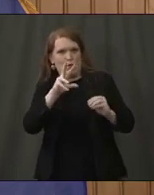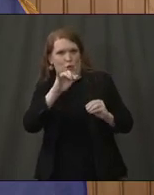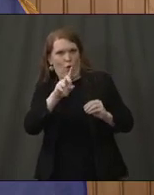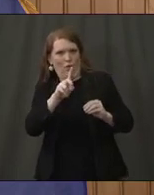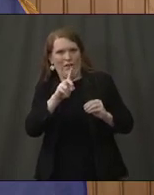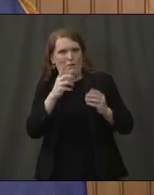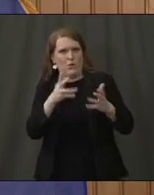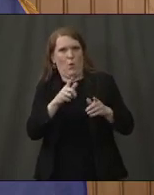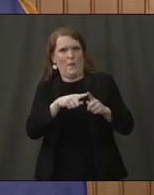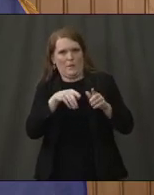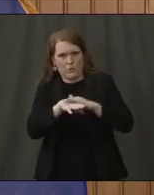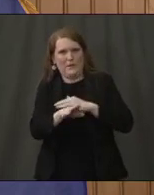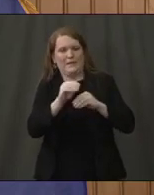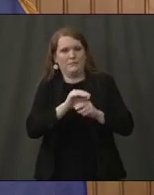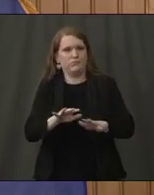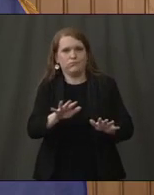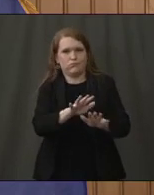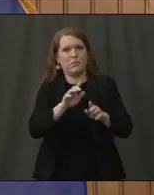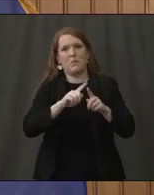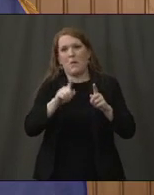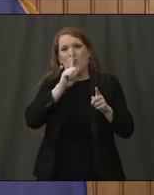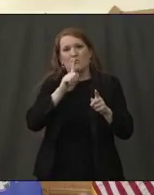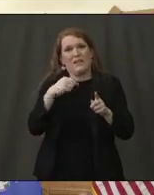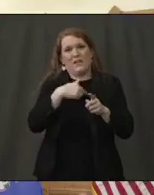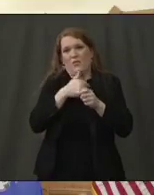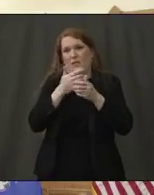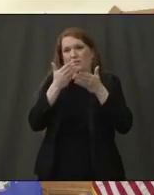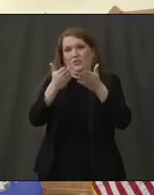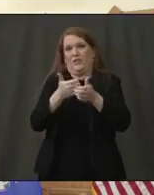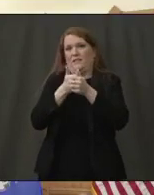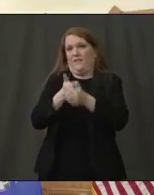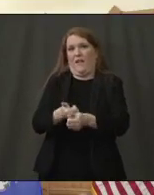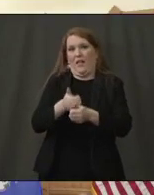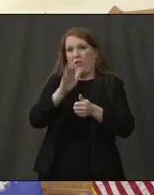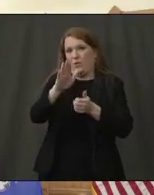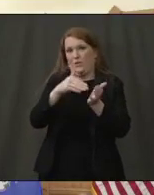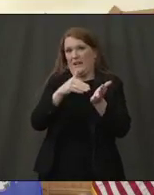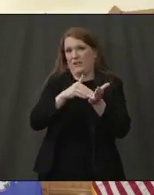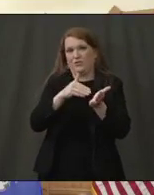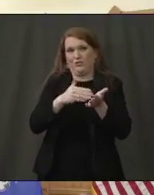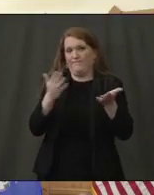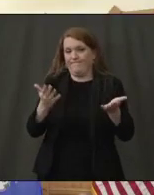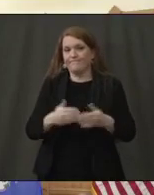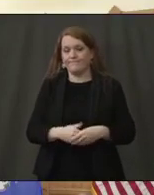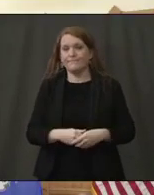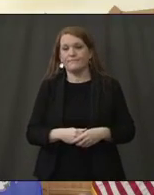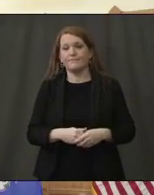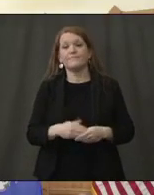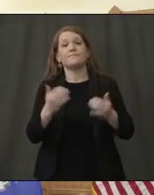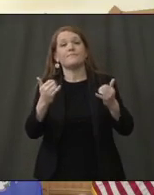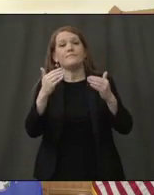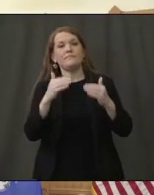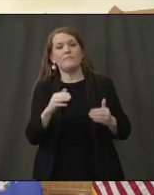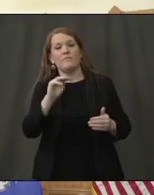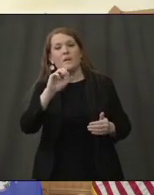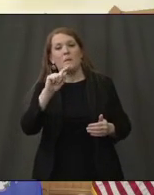dictates of your doctor. That's the best advice. Next question will be from Matthew Campbell, Channel 3